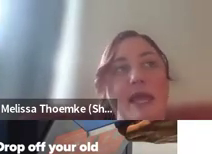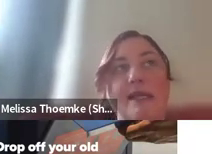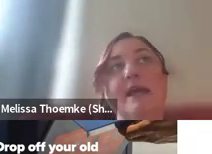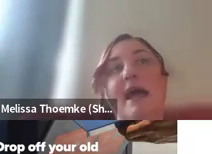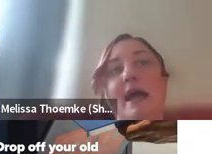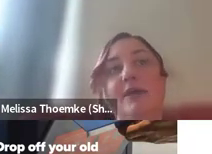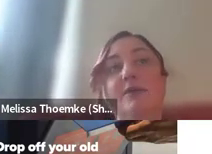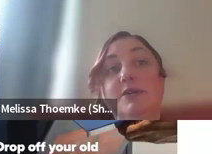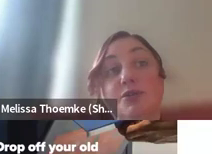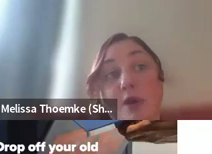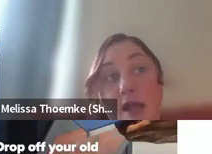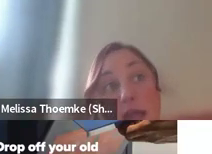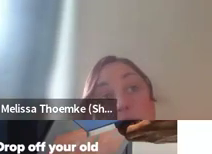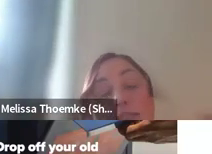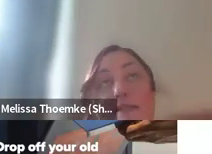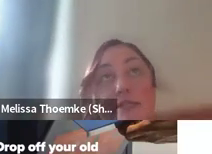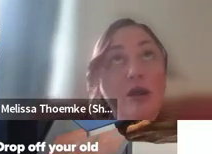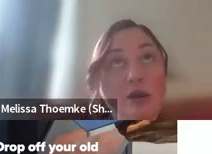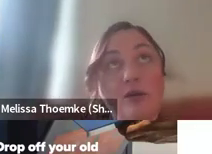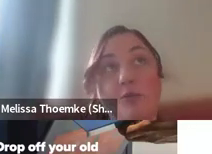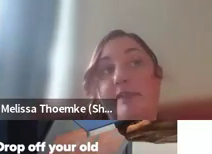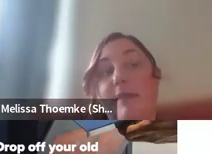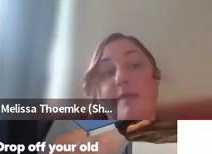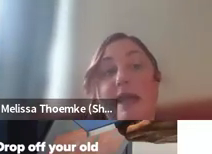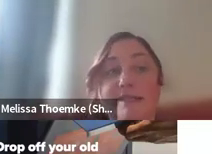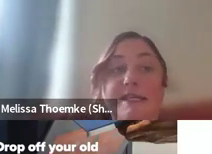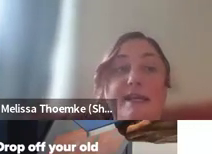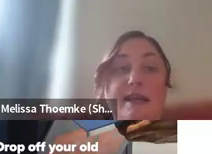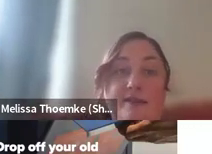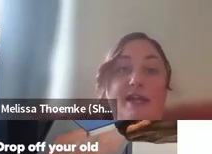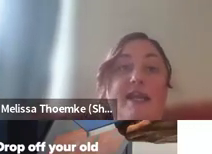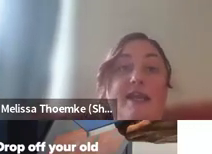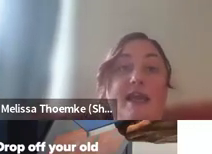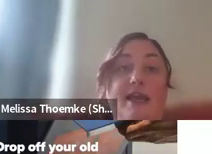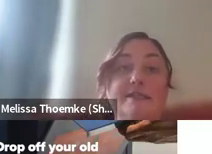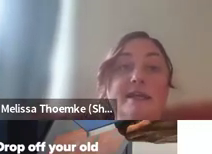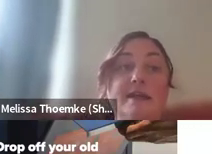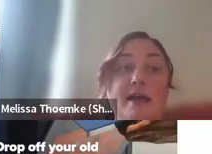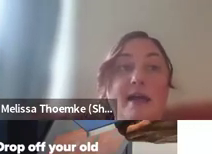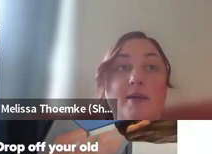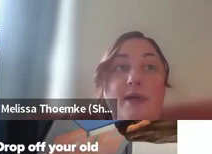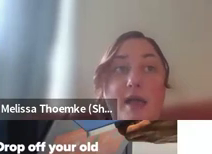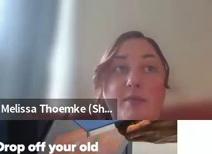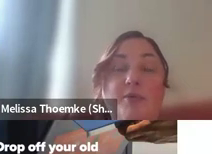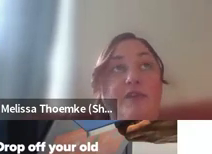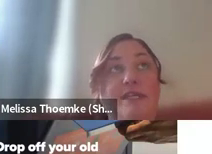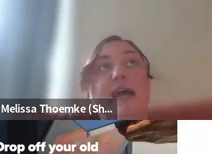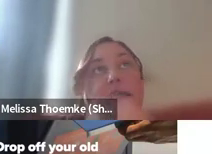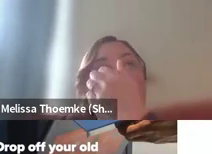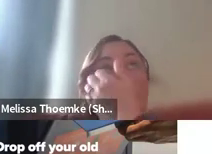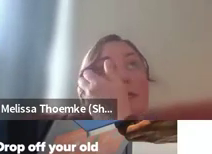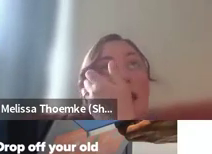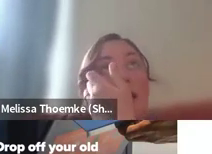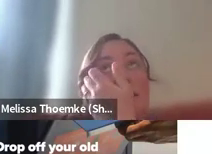chronic pain, how you can try to start with maybe icing and elevating and ibuprofen